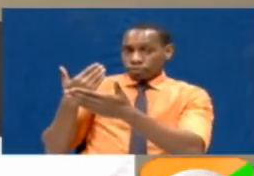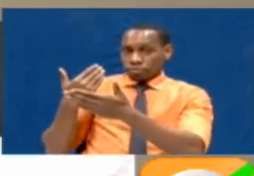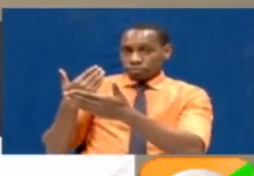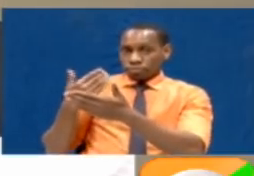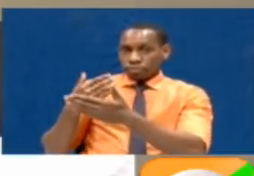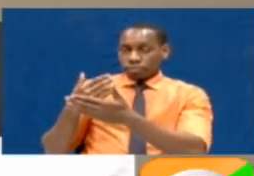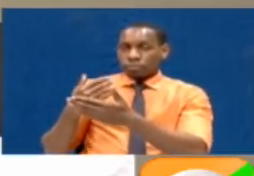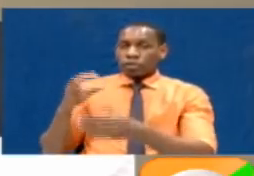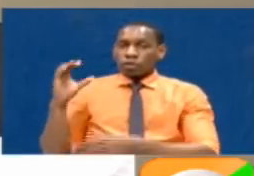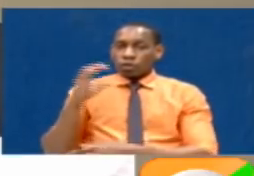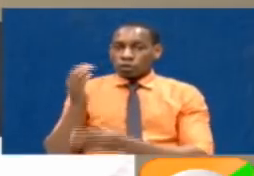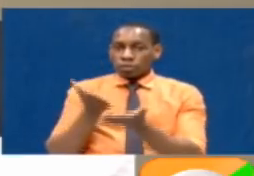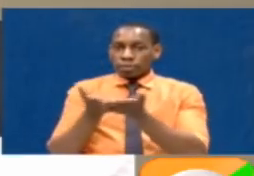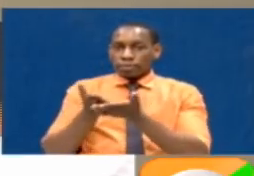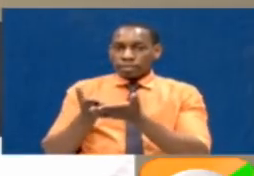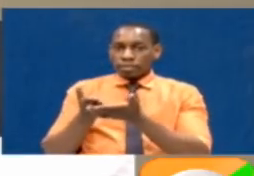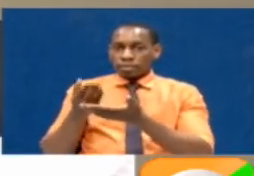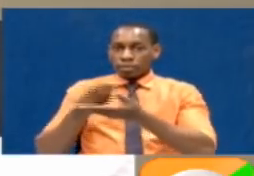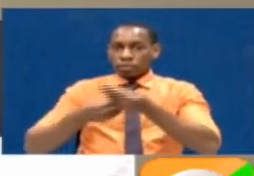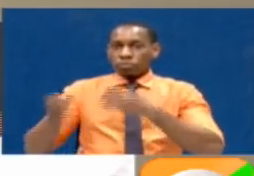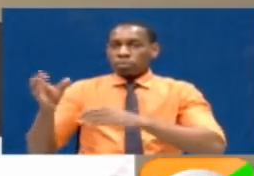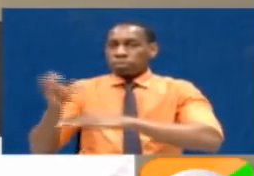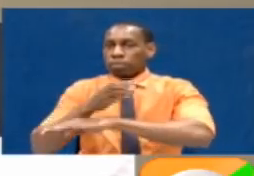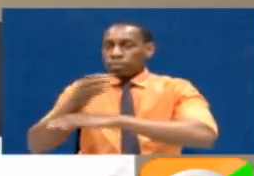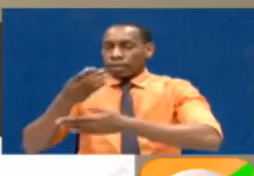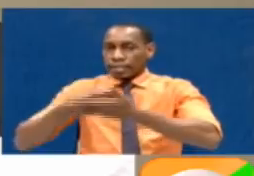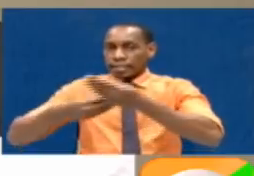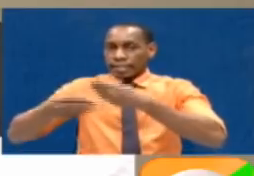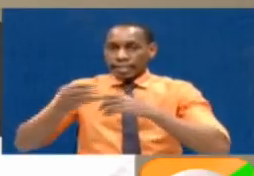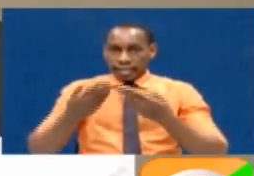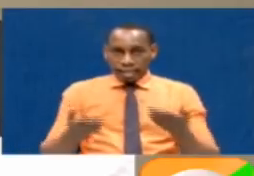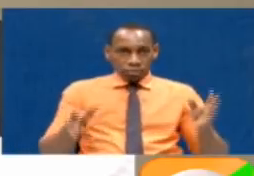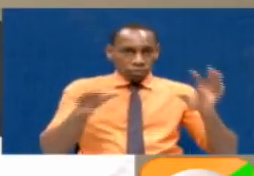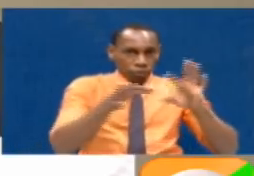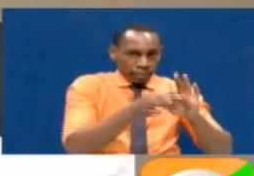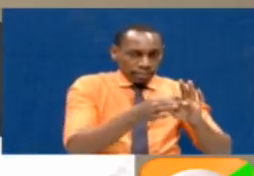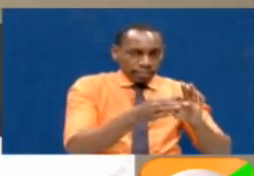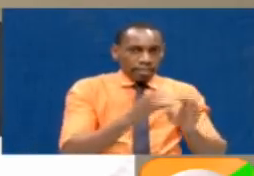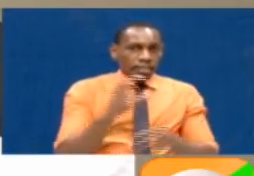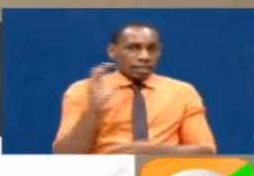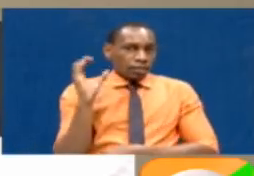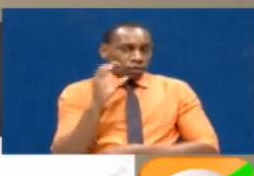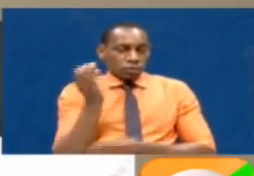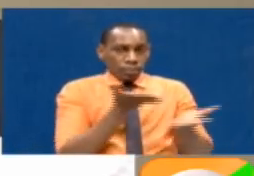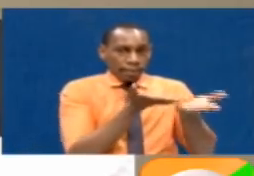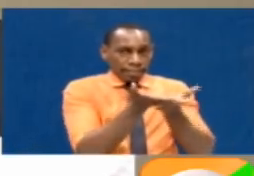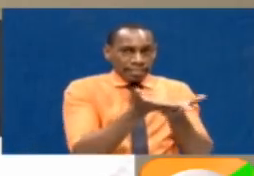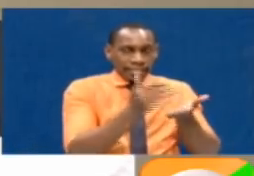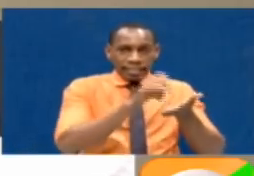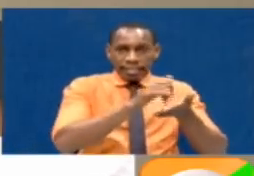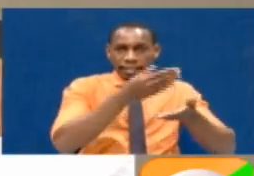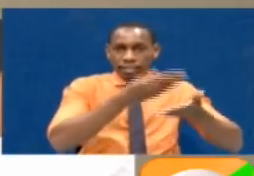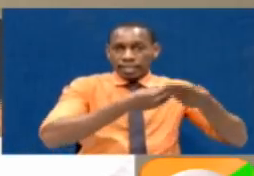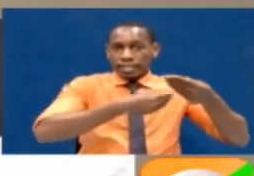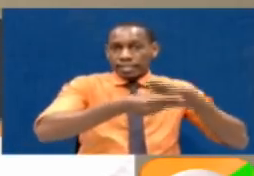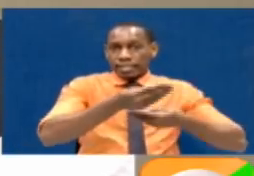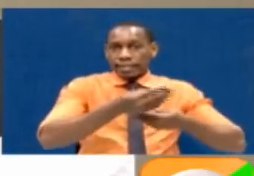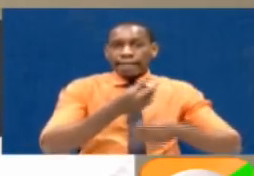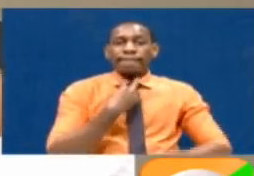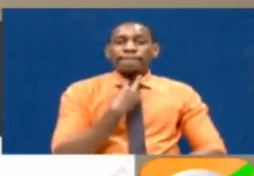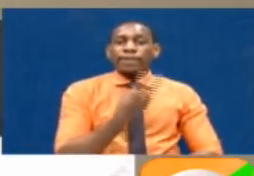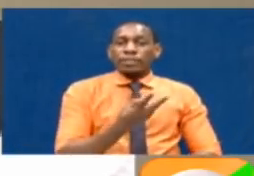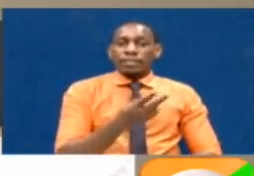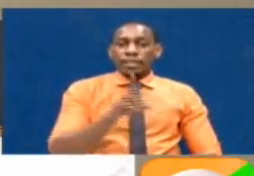consumer goods business that was selling drinks. I'm coming into a consumer business that sells